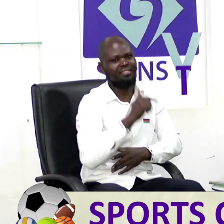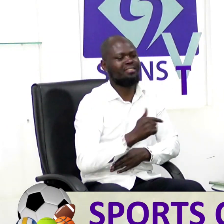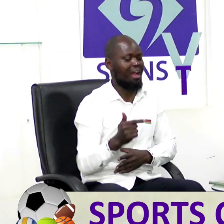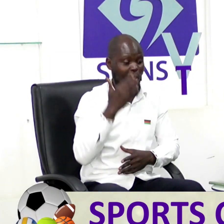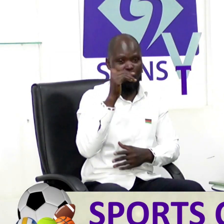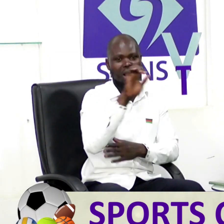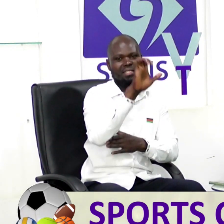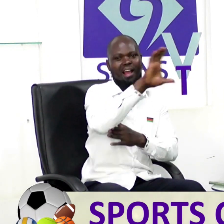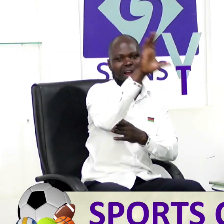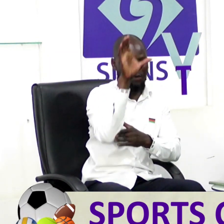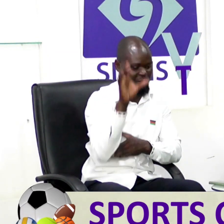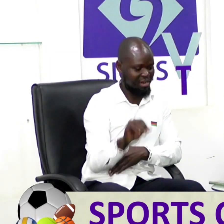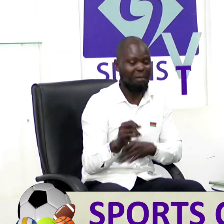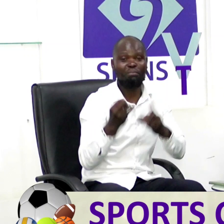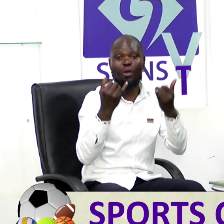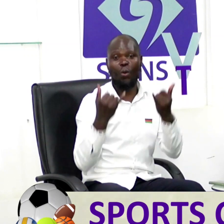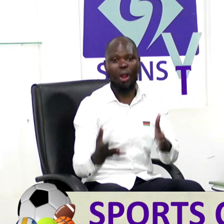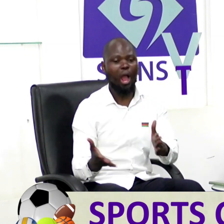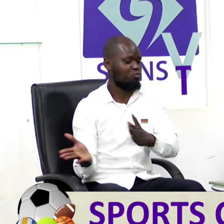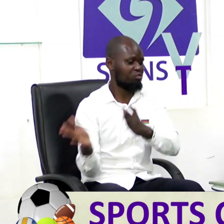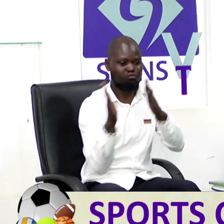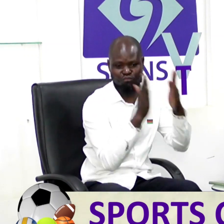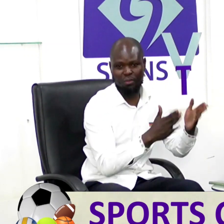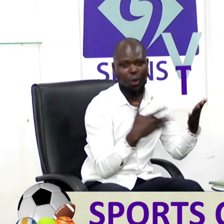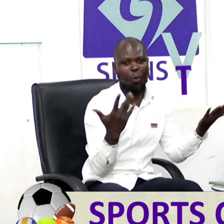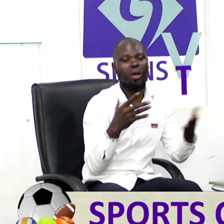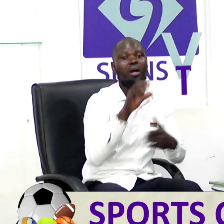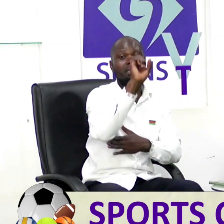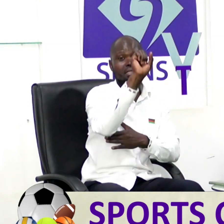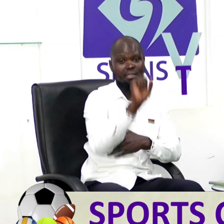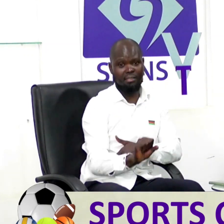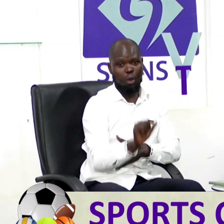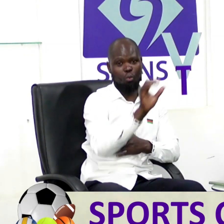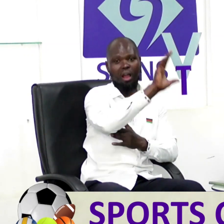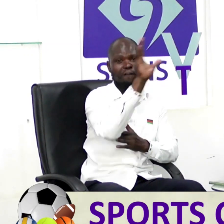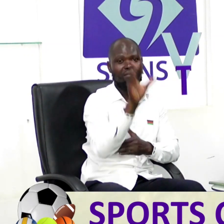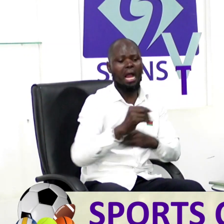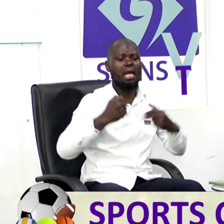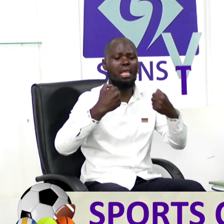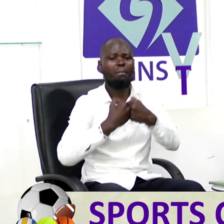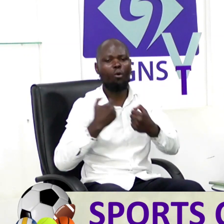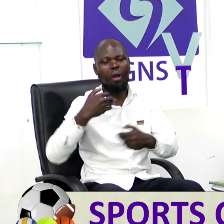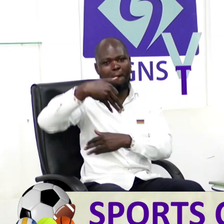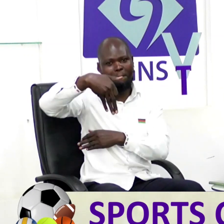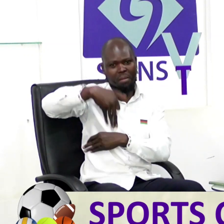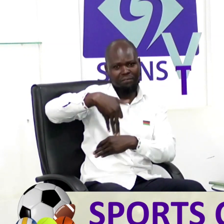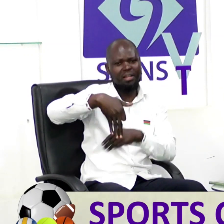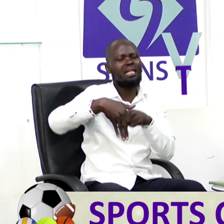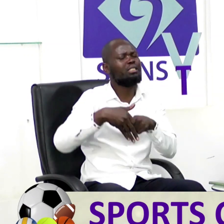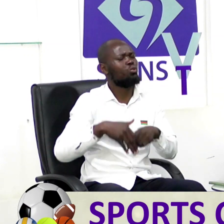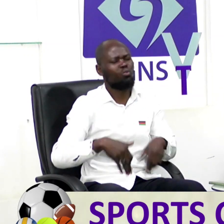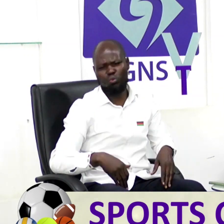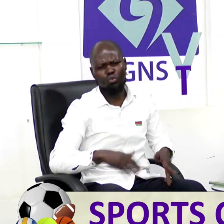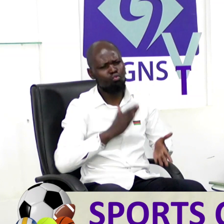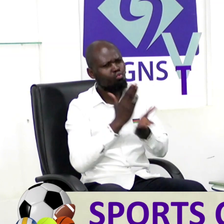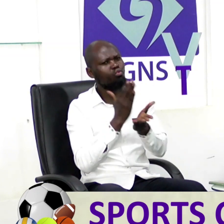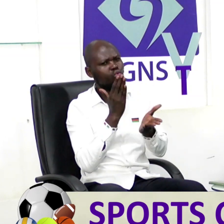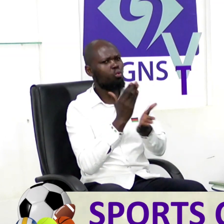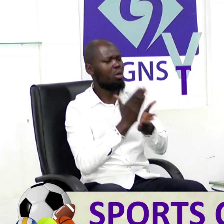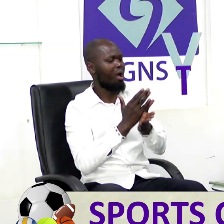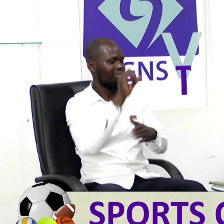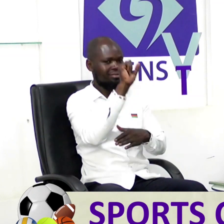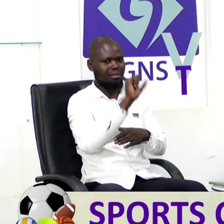if they'll go home and not really taste the round of 16, it's still proud for East Africa. Now